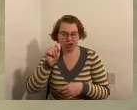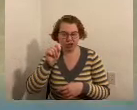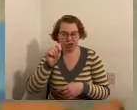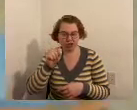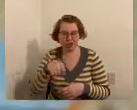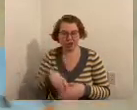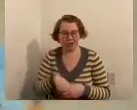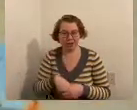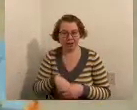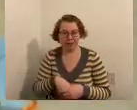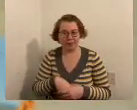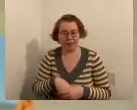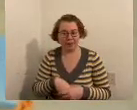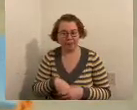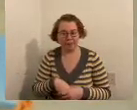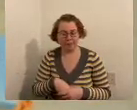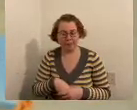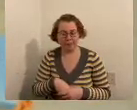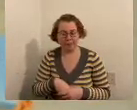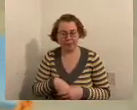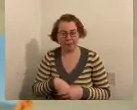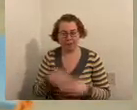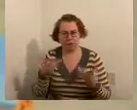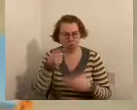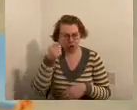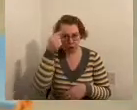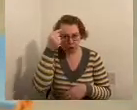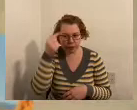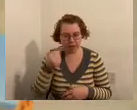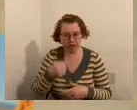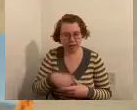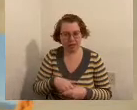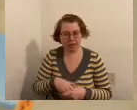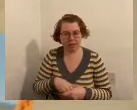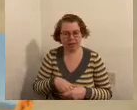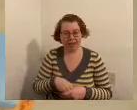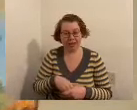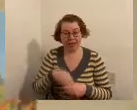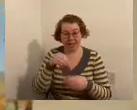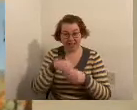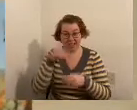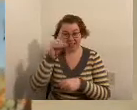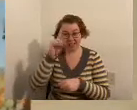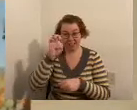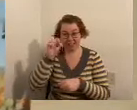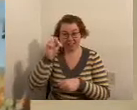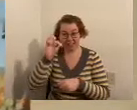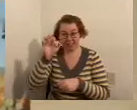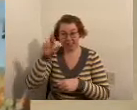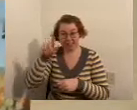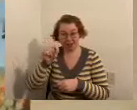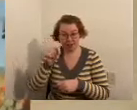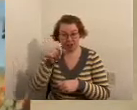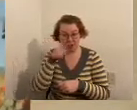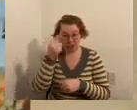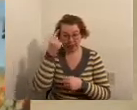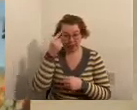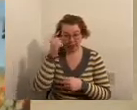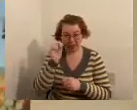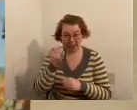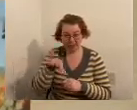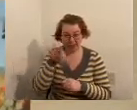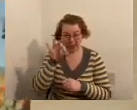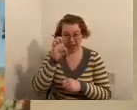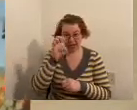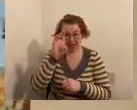the desert. What do you think? In the desert, do you think you could